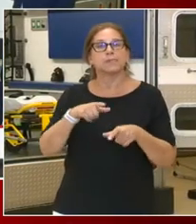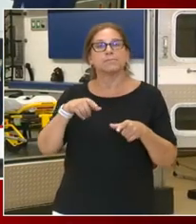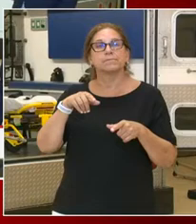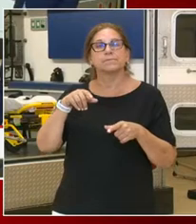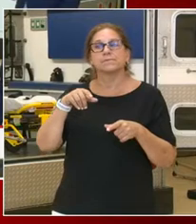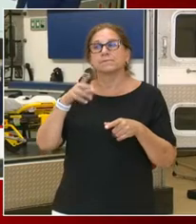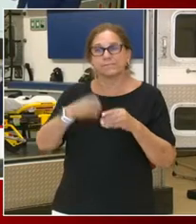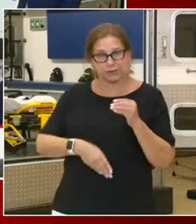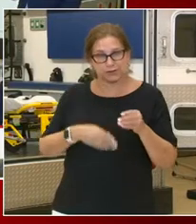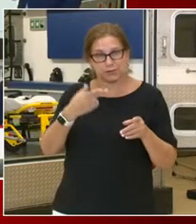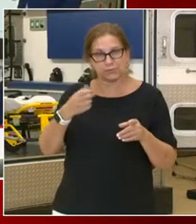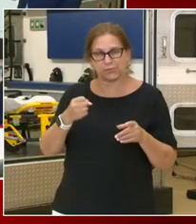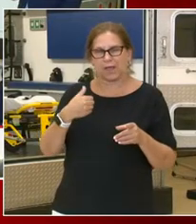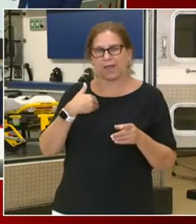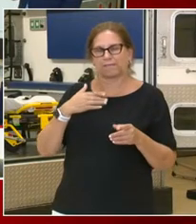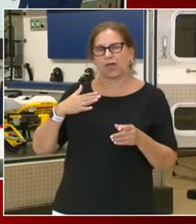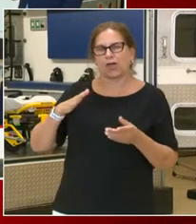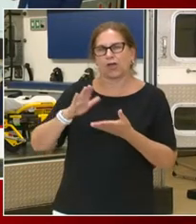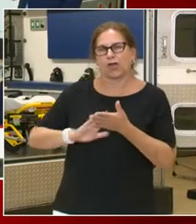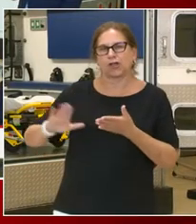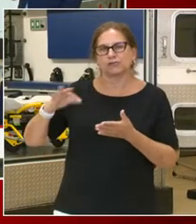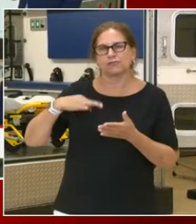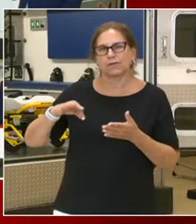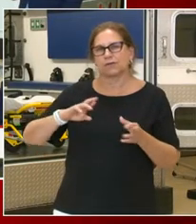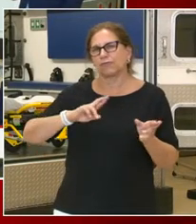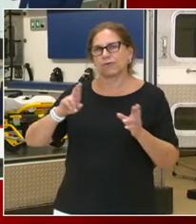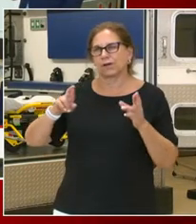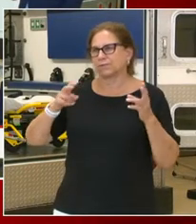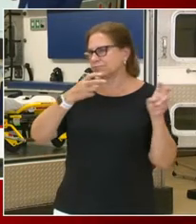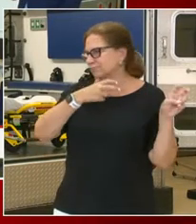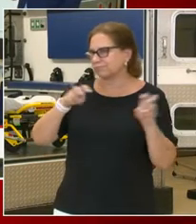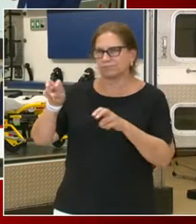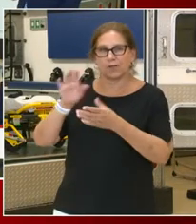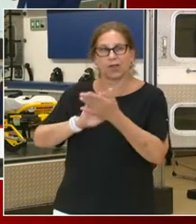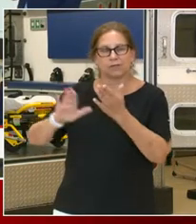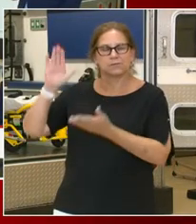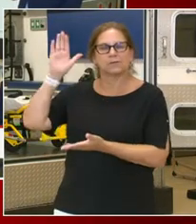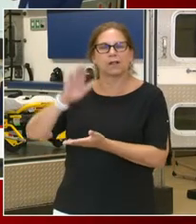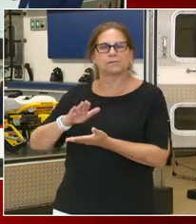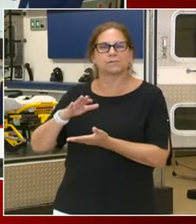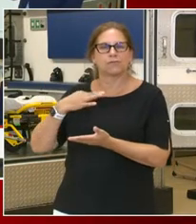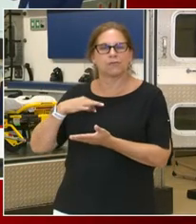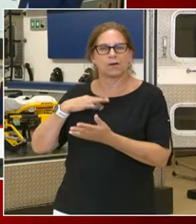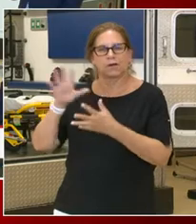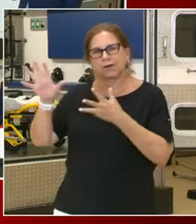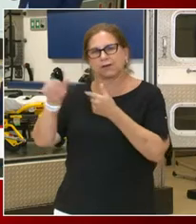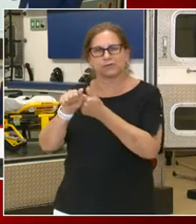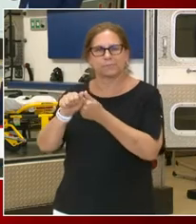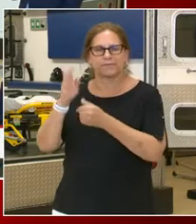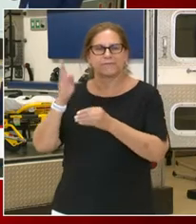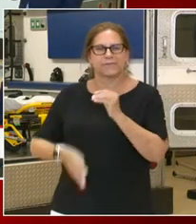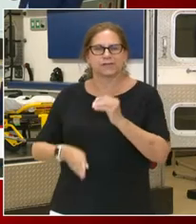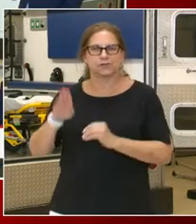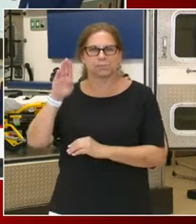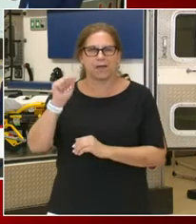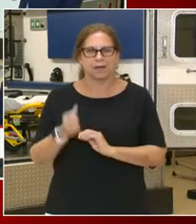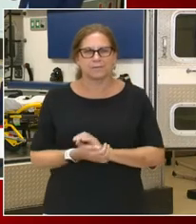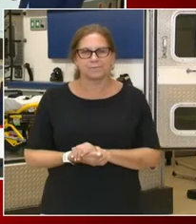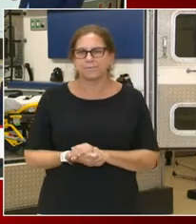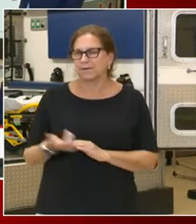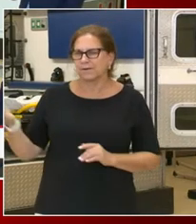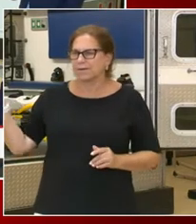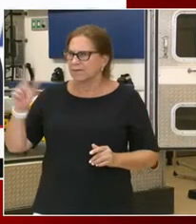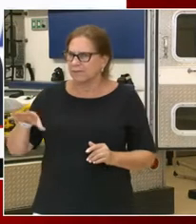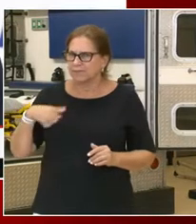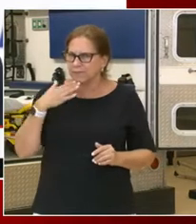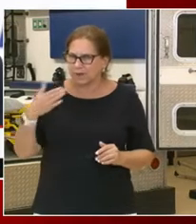of the things President Mason is highlighting is just the ways in which we are using this moment to reimagine some